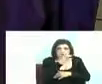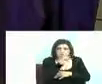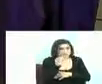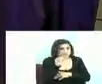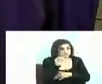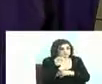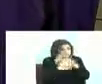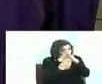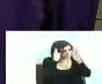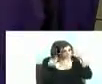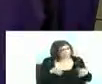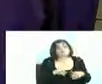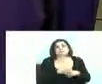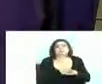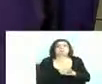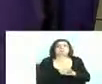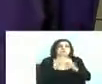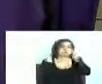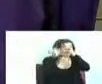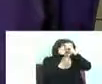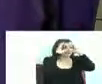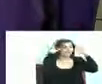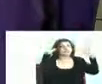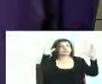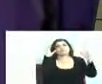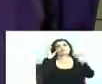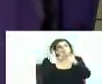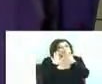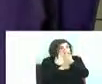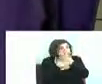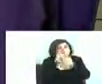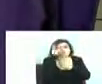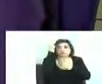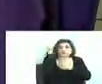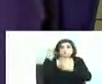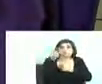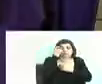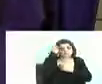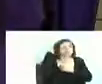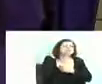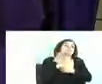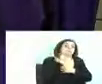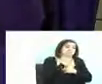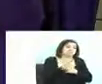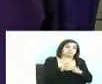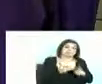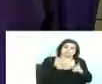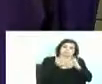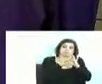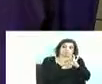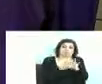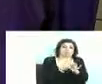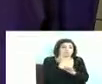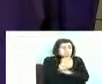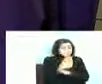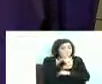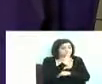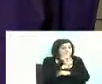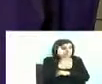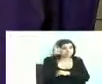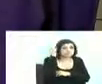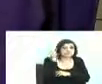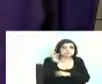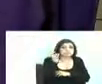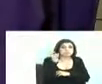Or imagine, he says, imagine that your dream, that your life connected to God's dream is like that